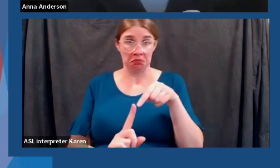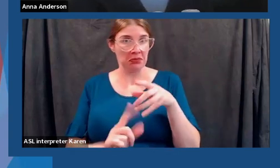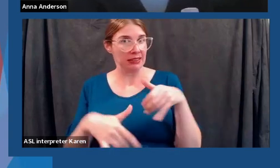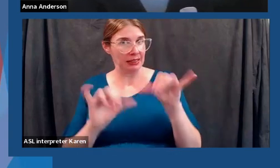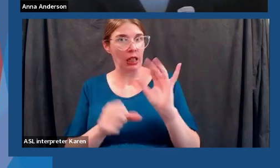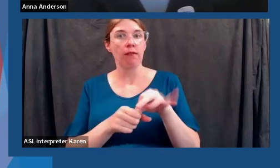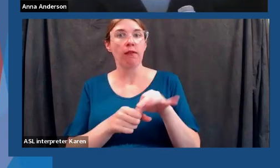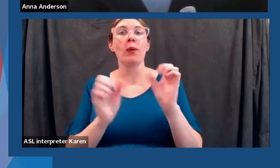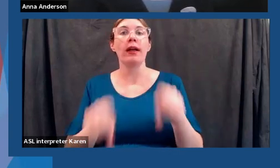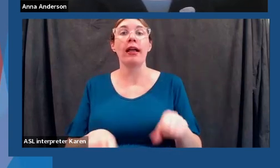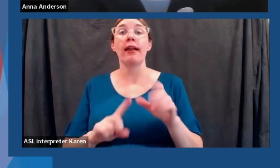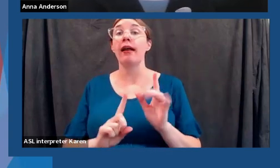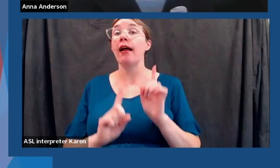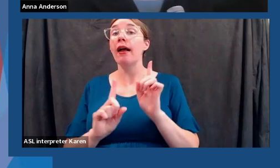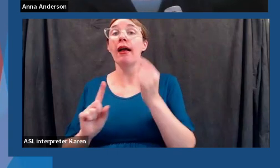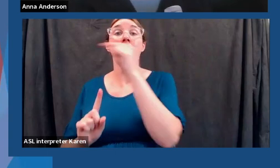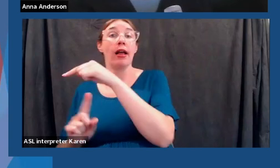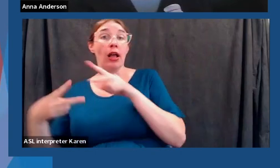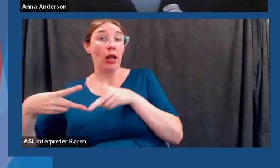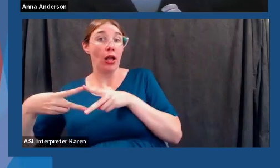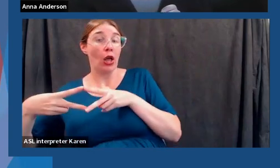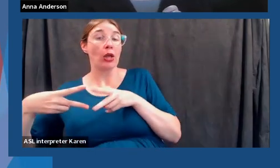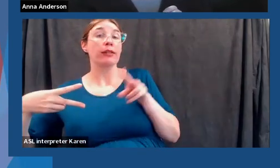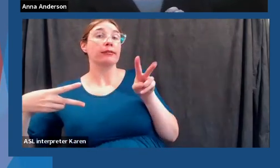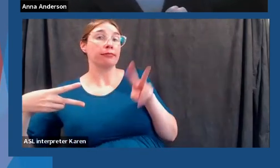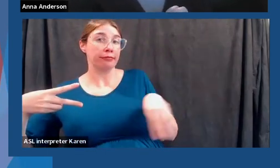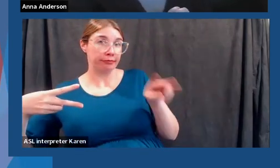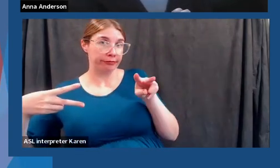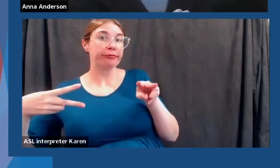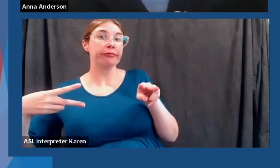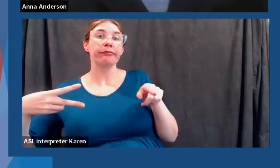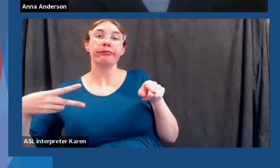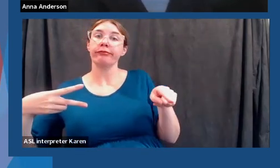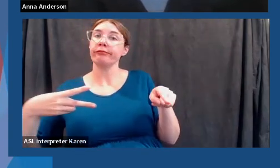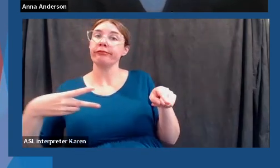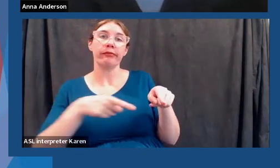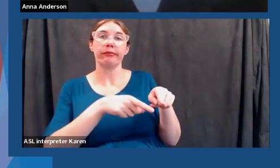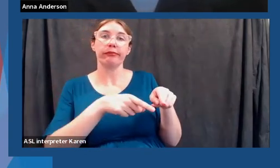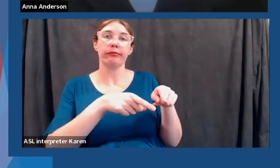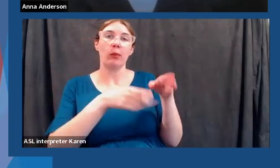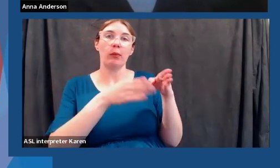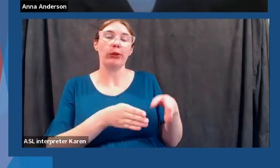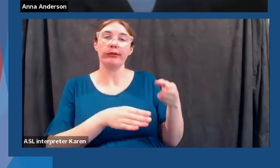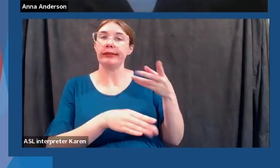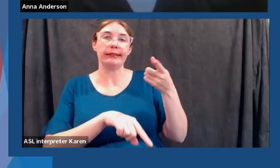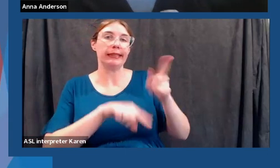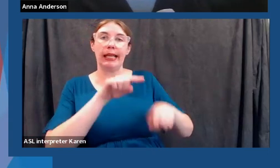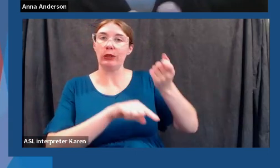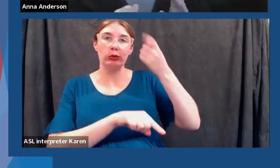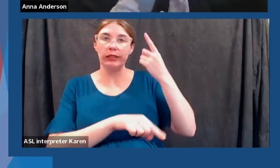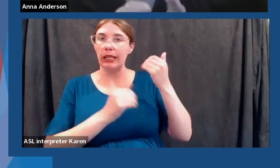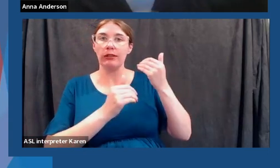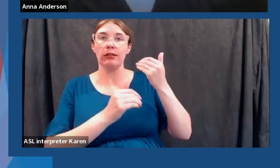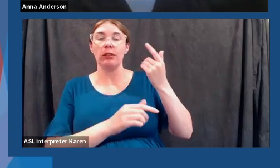that person cannot understand the objective of the elective process and removes the right. I